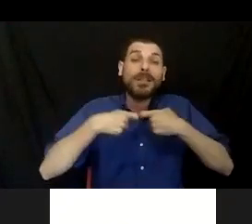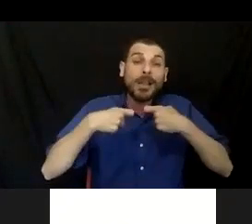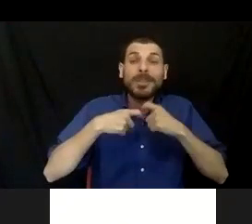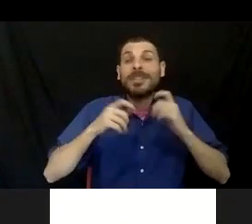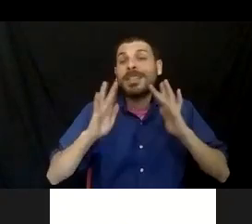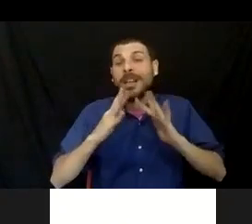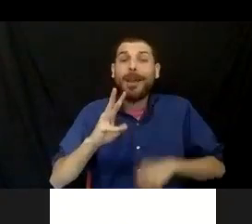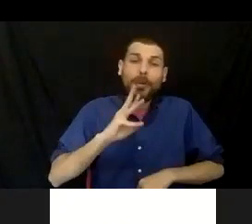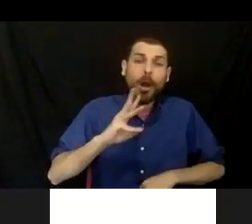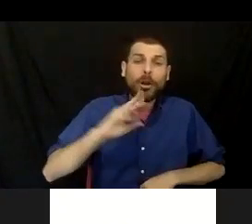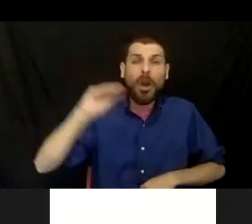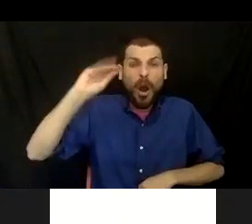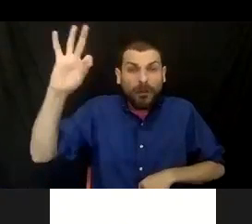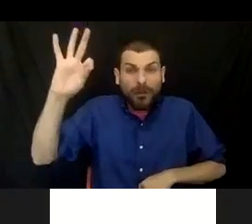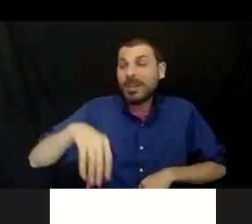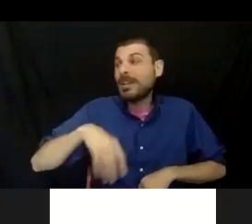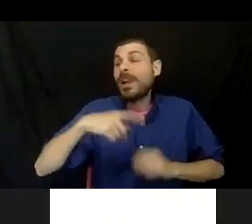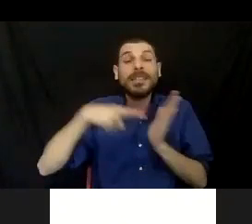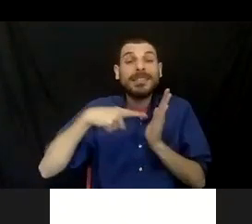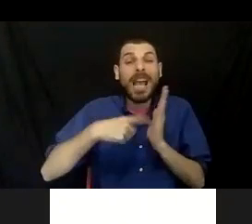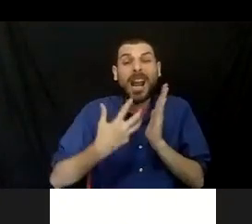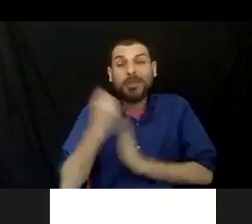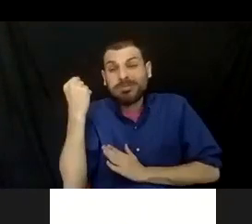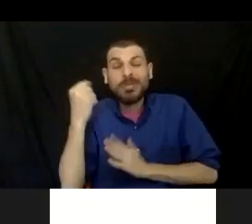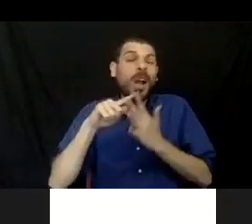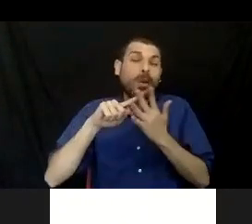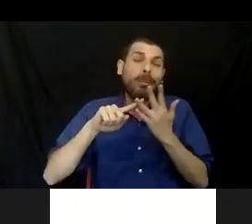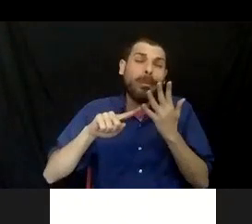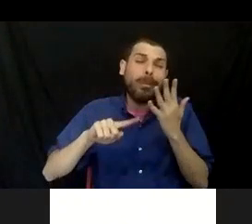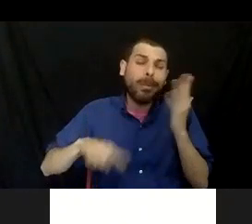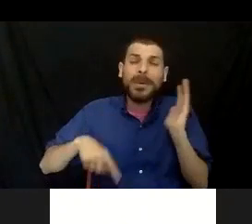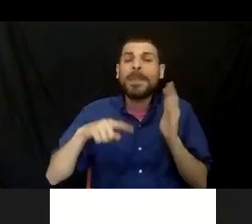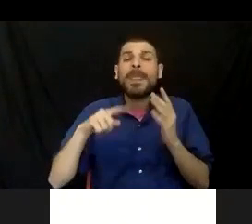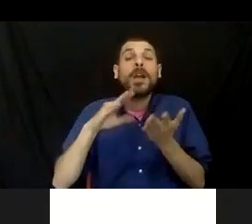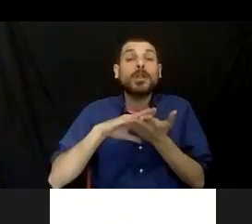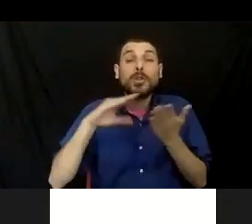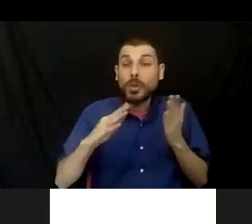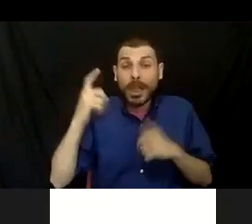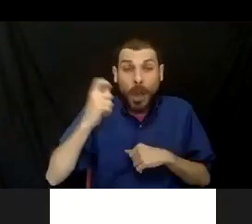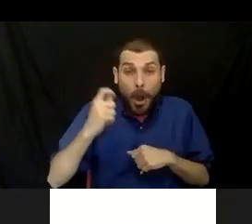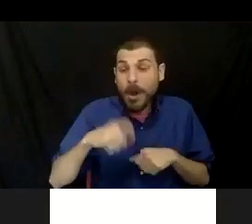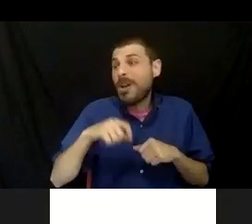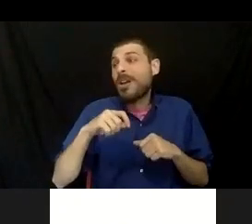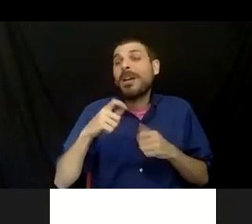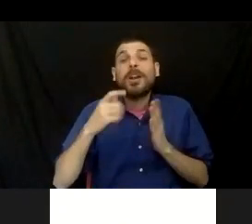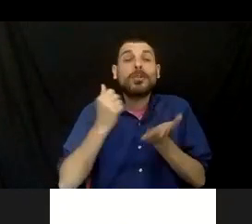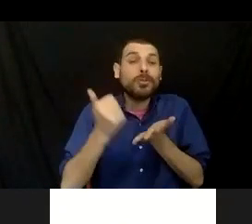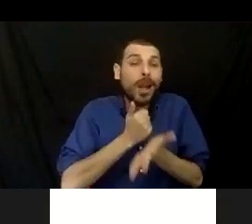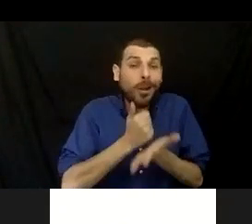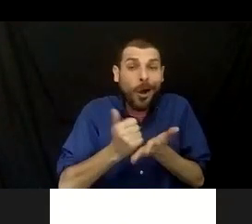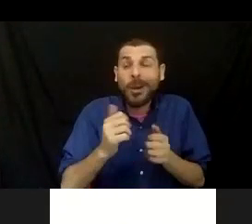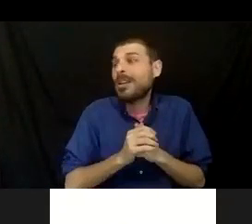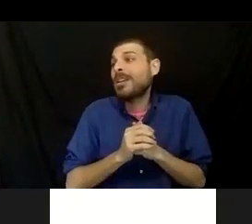evictions, debt collection, medical debt, student loans, credit reporting, credit cards,